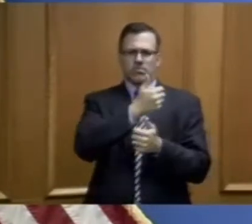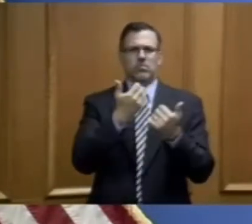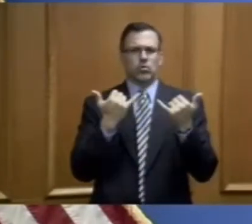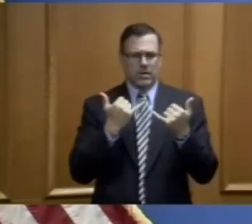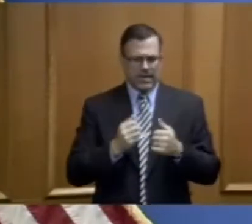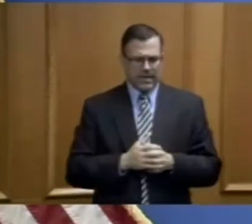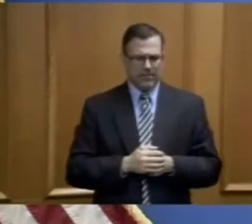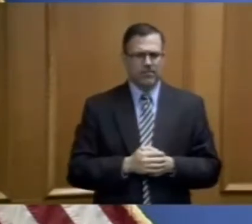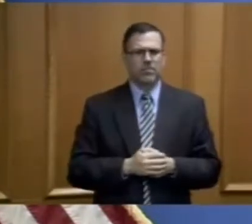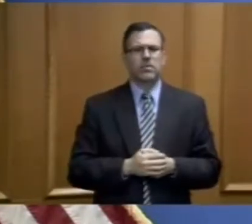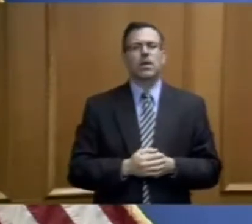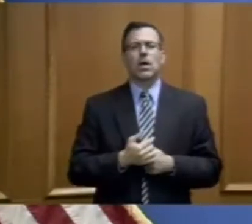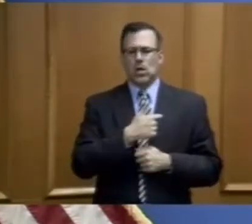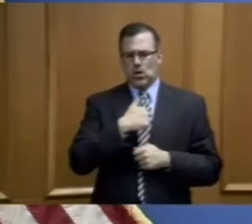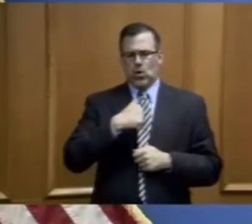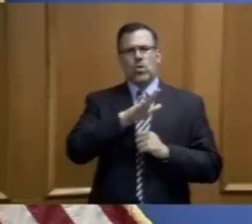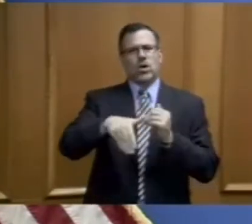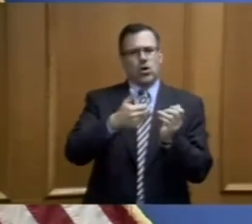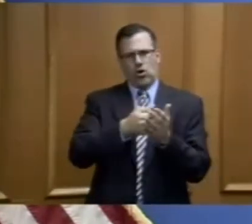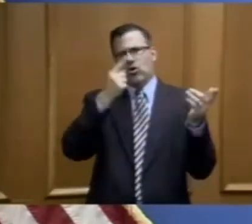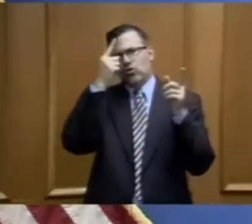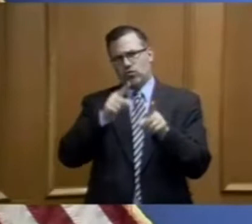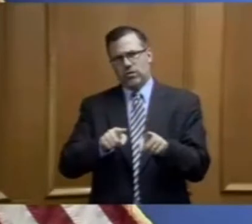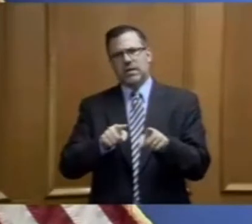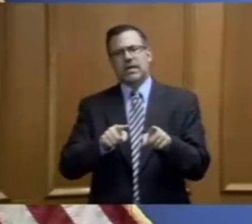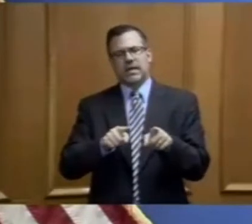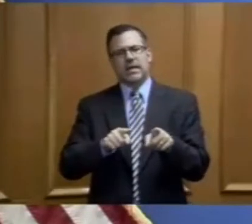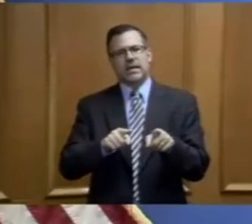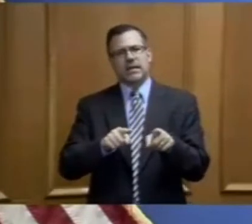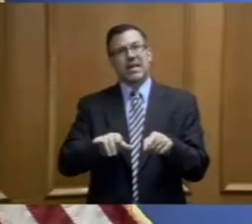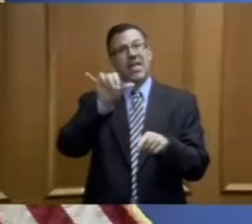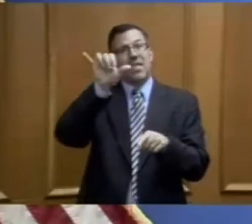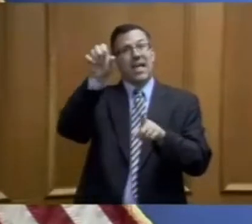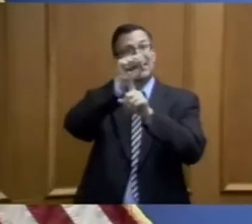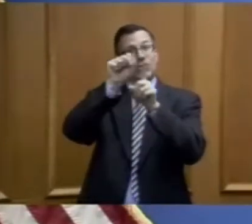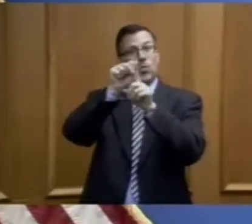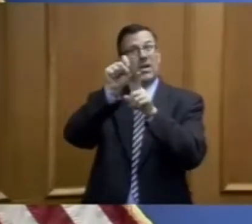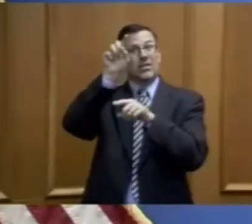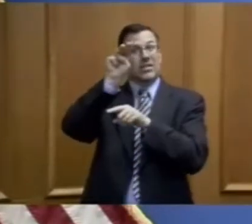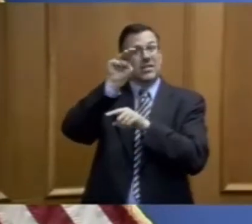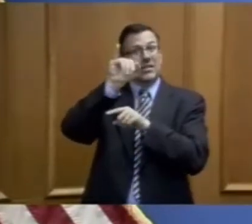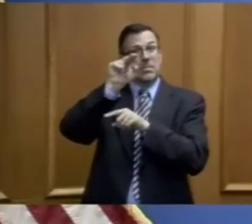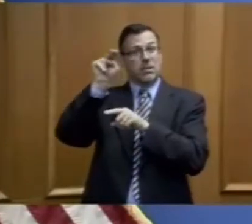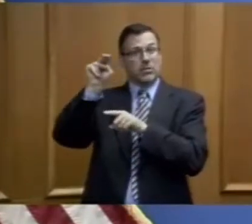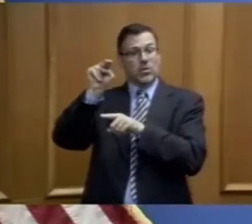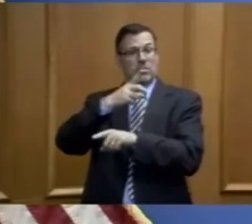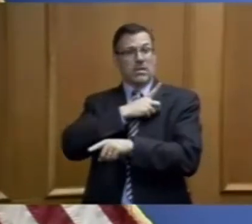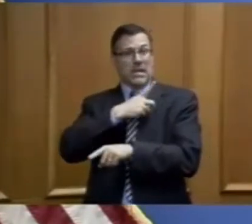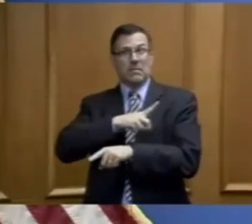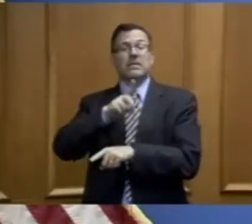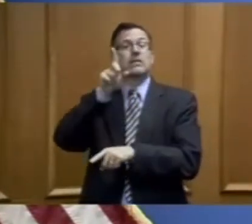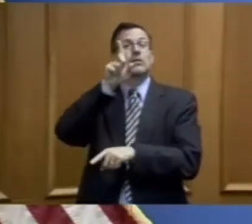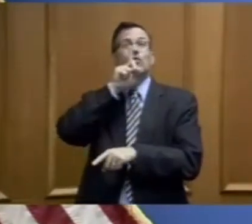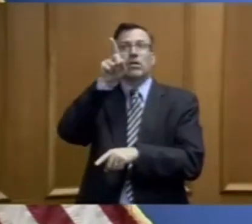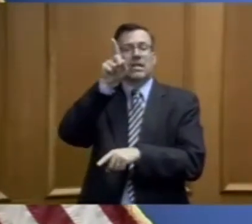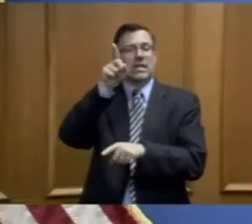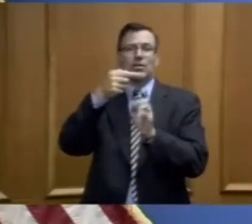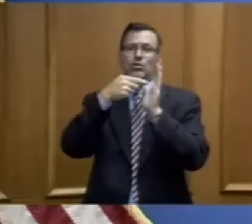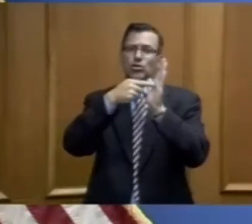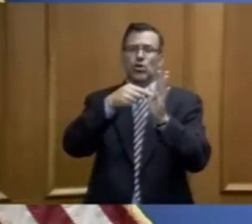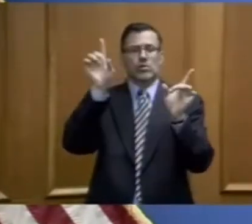our conversations, we all agree that the situation there represents a very disturbing trend across the